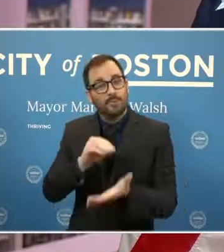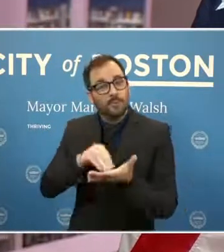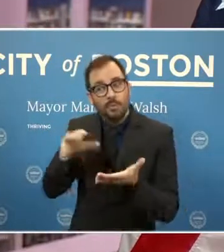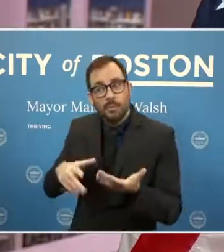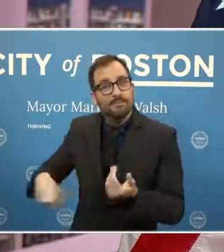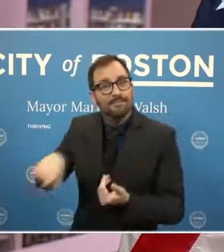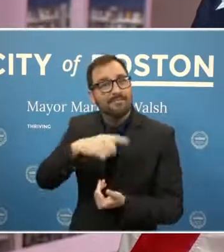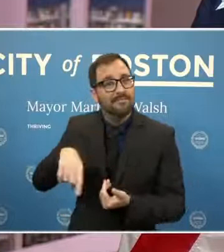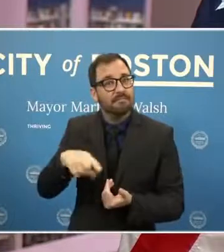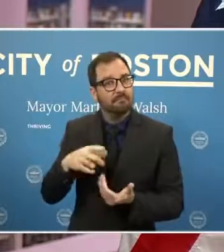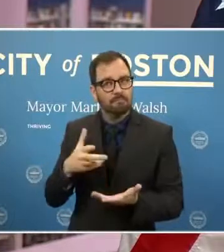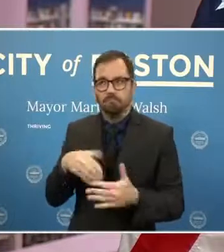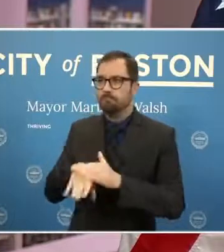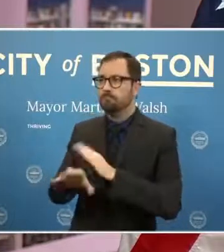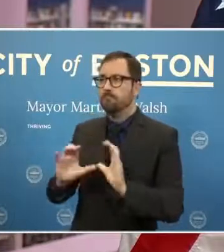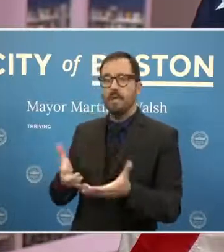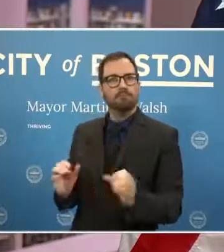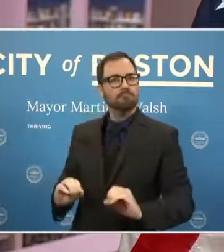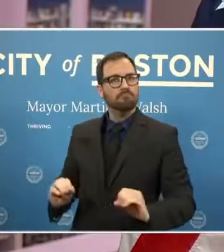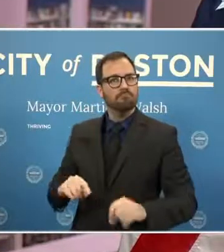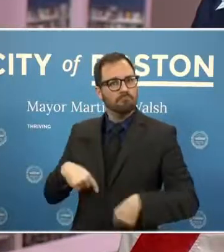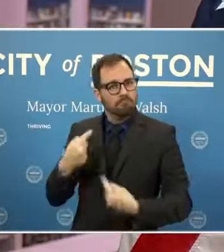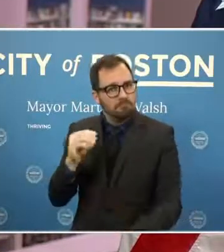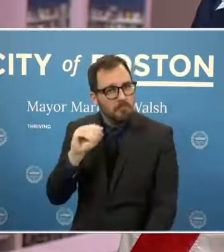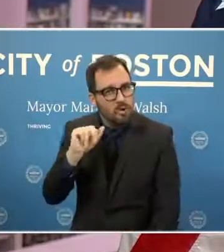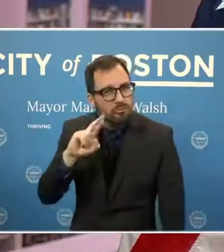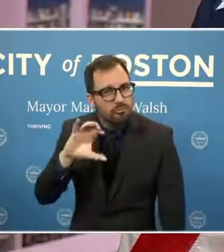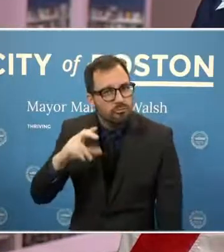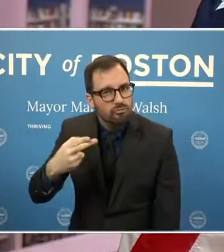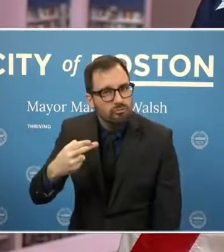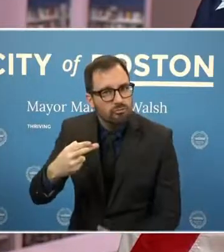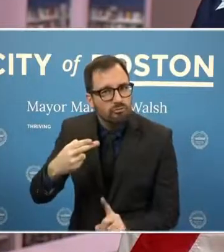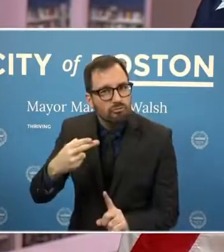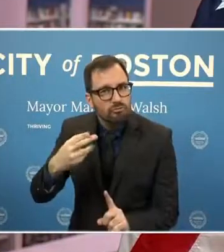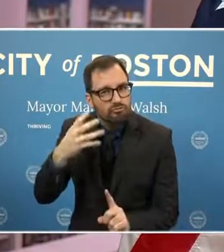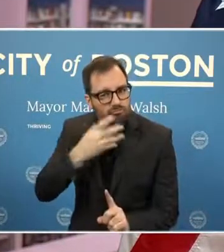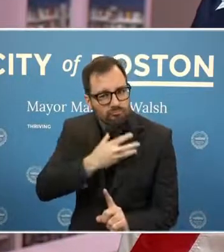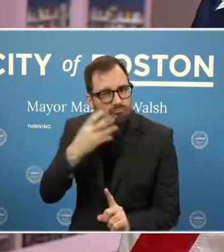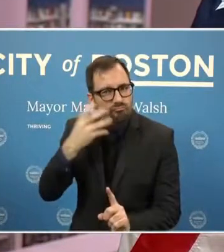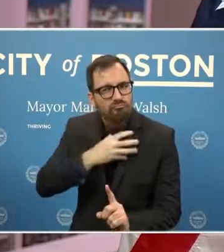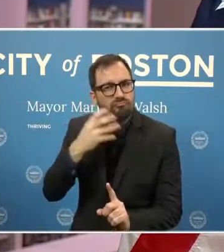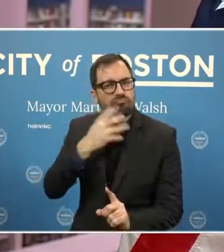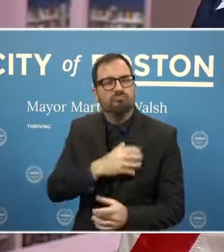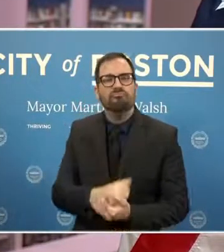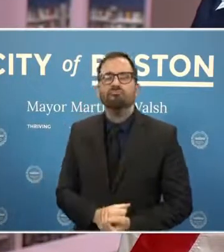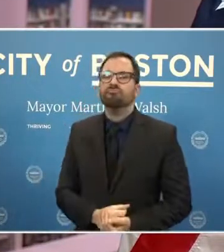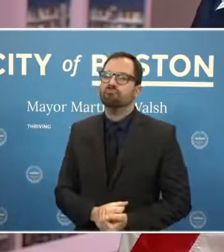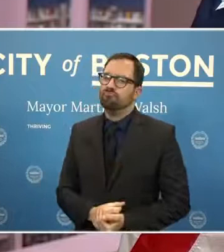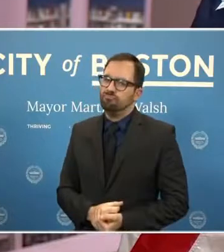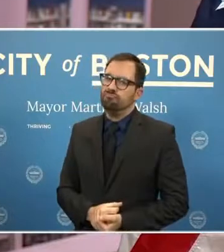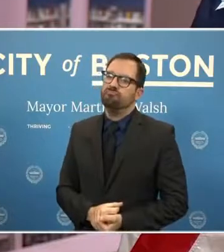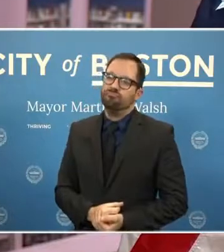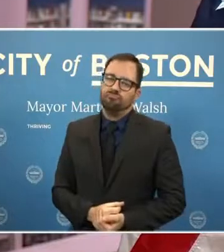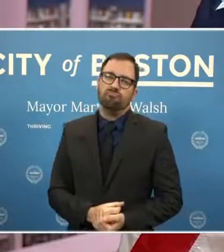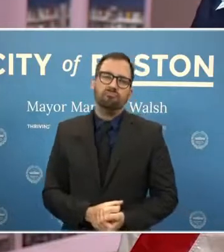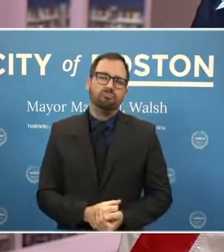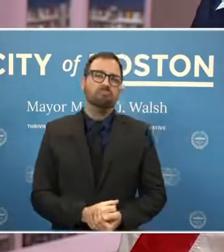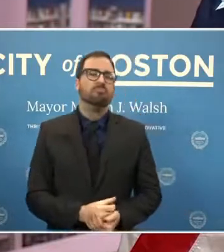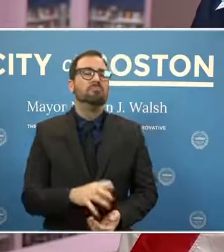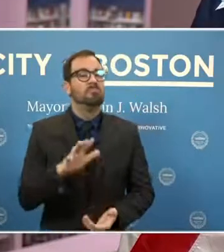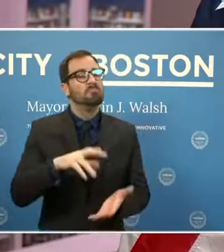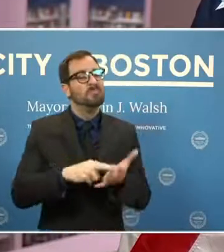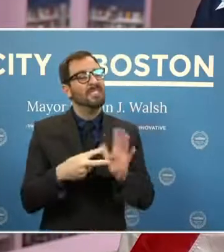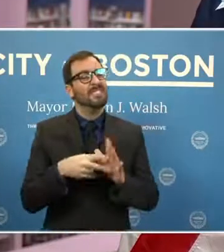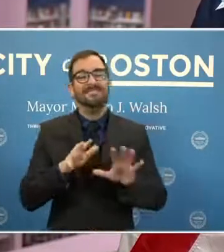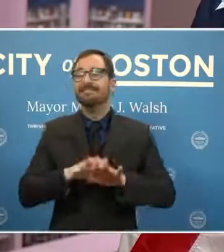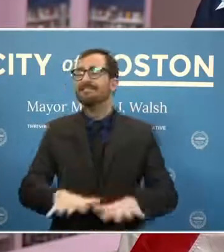all of this. I encourage anyone feeling overwhelmed right now to reach out to the city. We have help available. If you